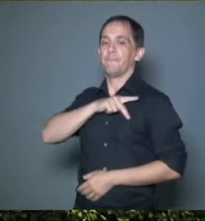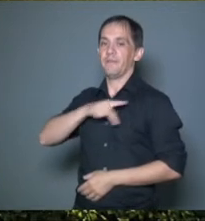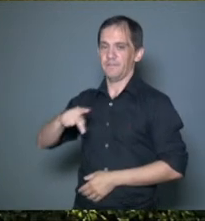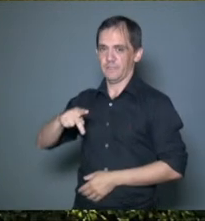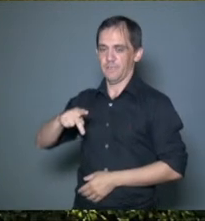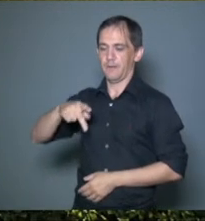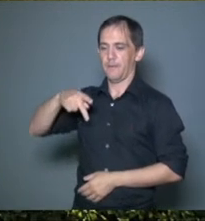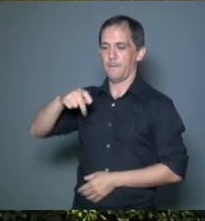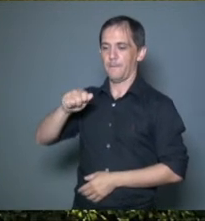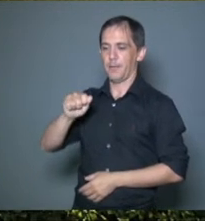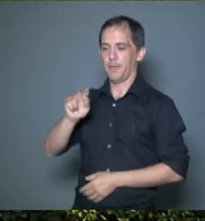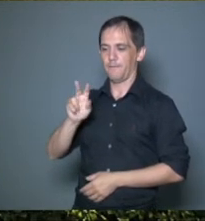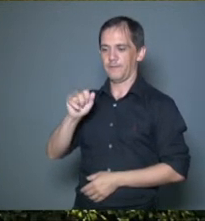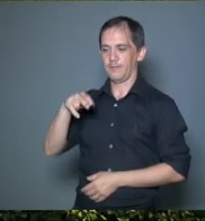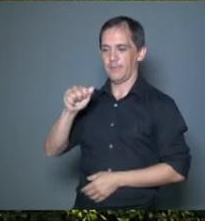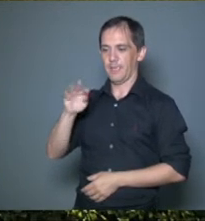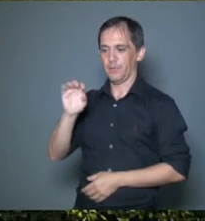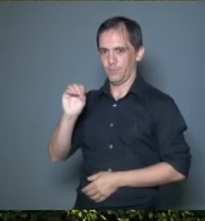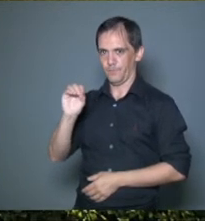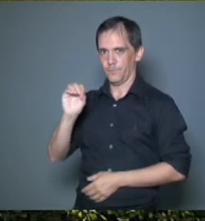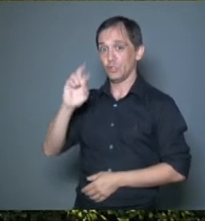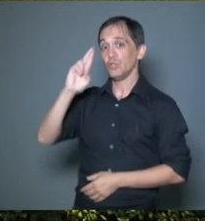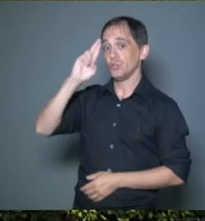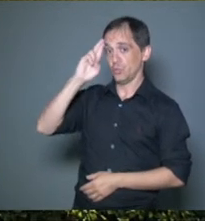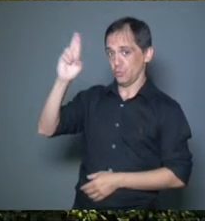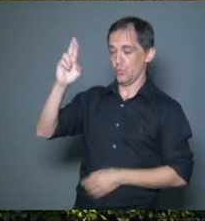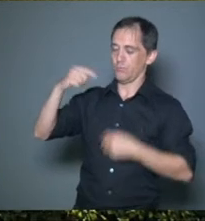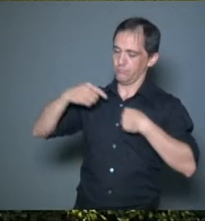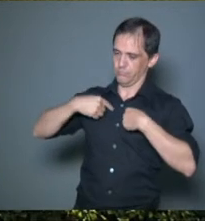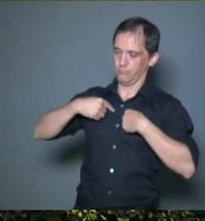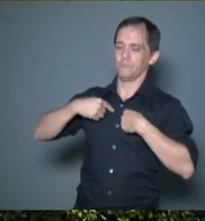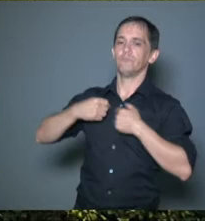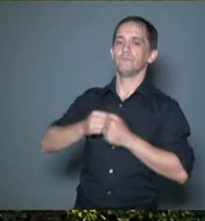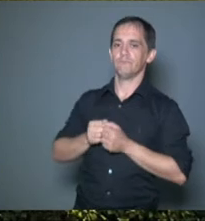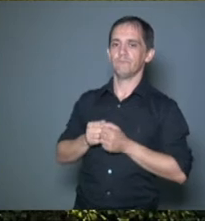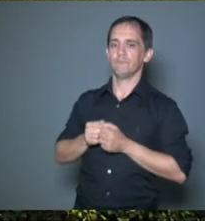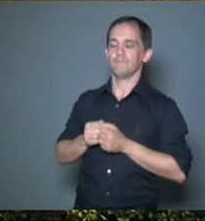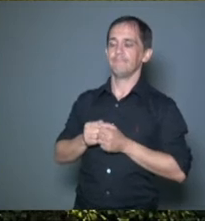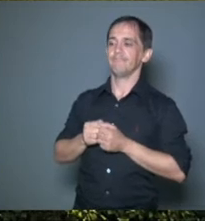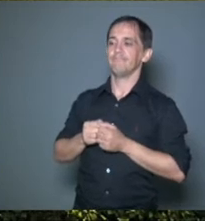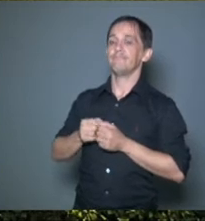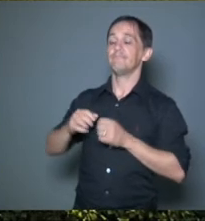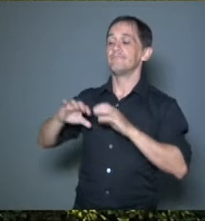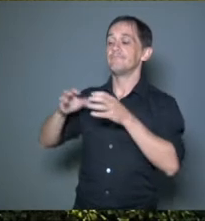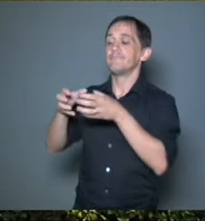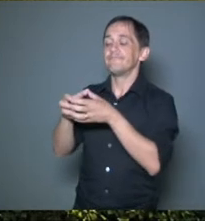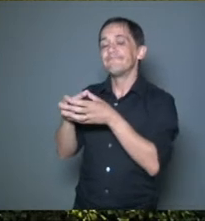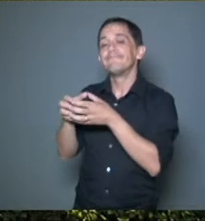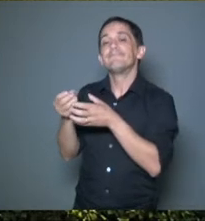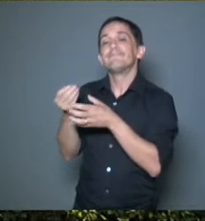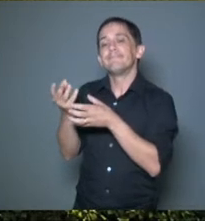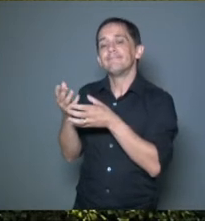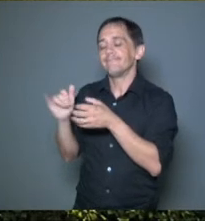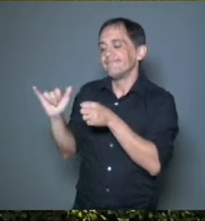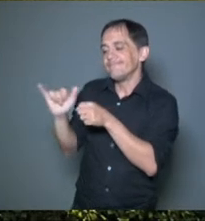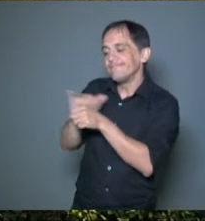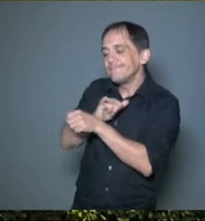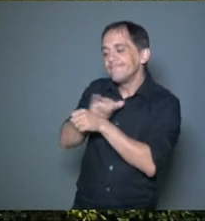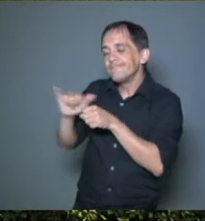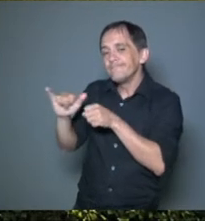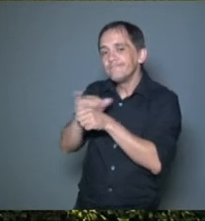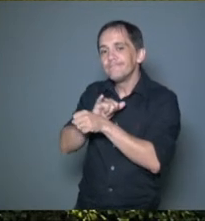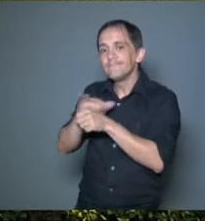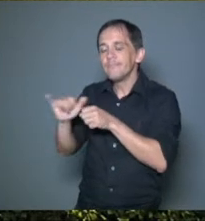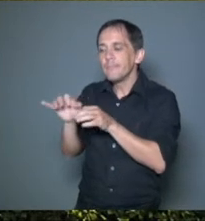And Pavinato, the chairman, is part of the committee, and I am a member as well.